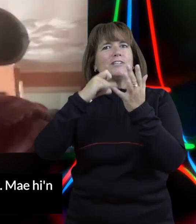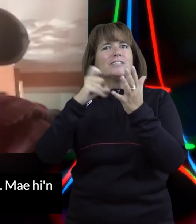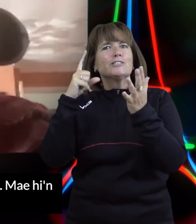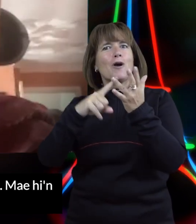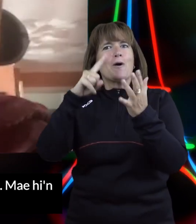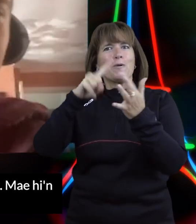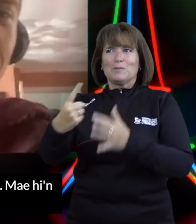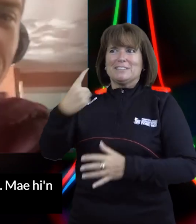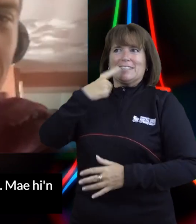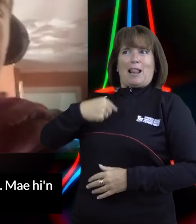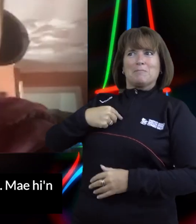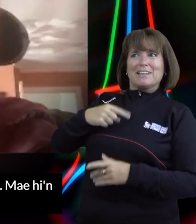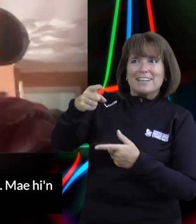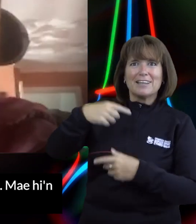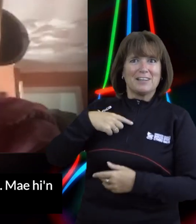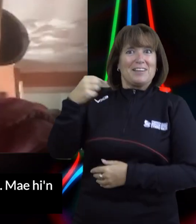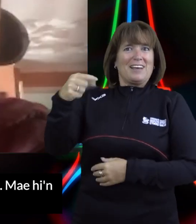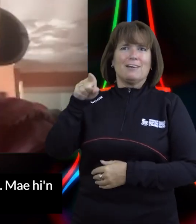Penny Briscoe.